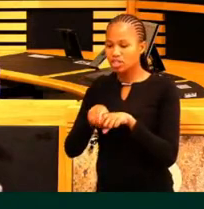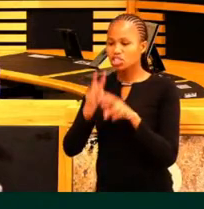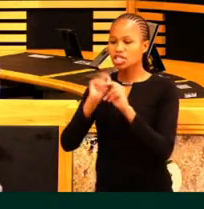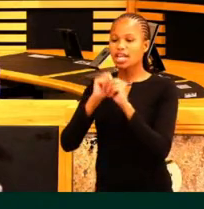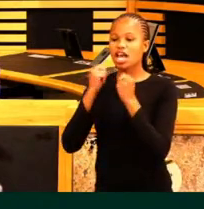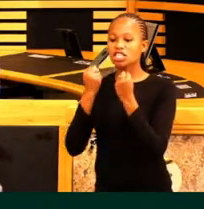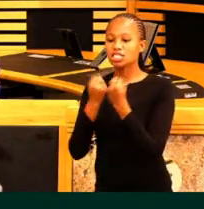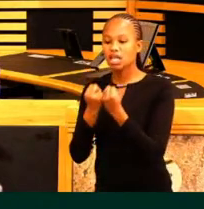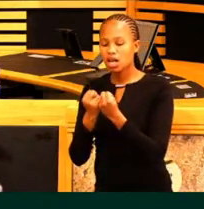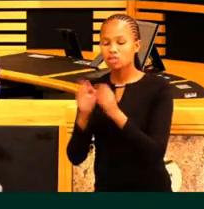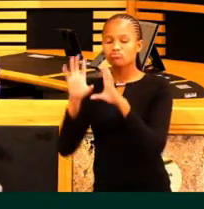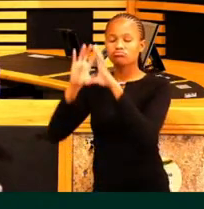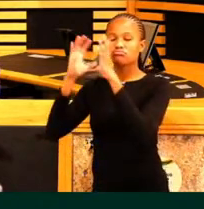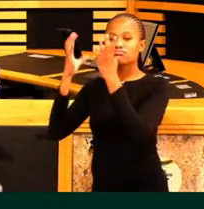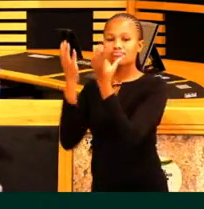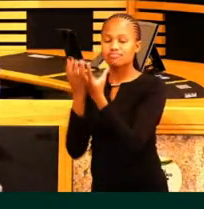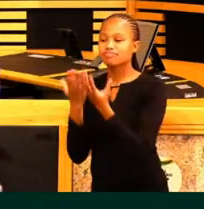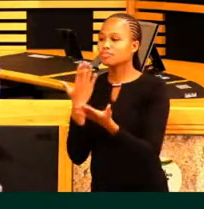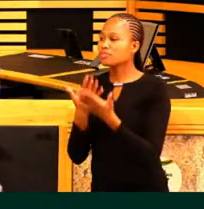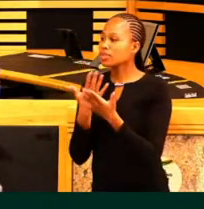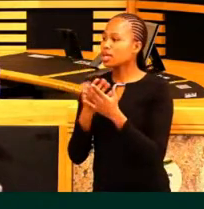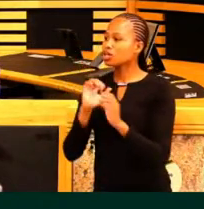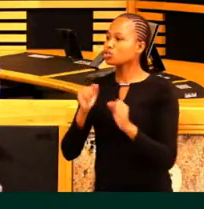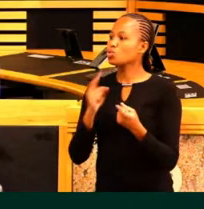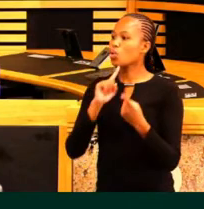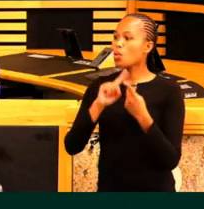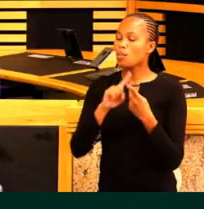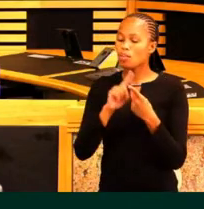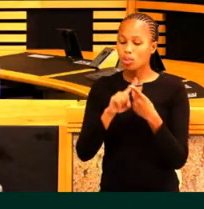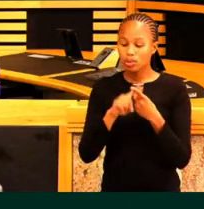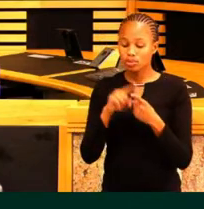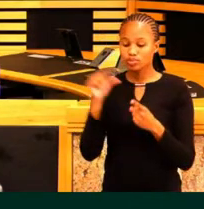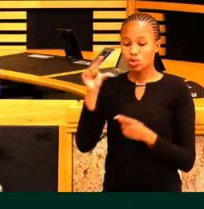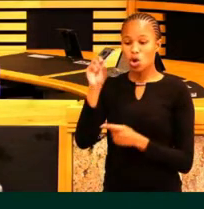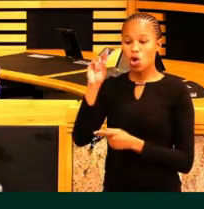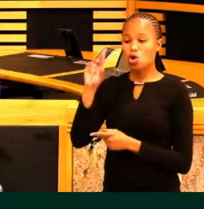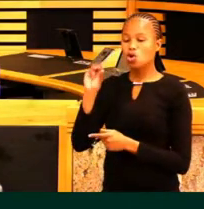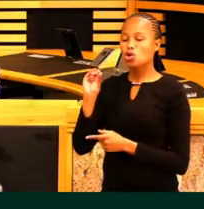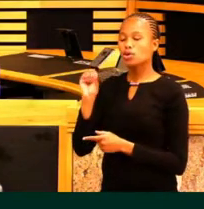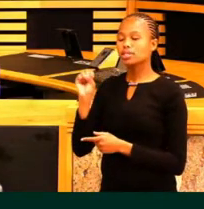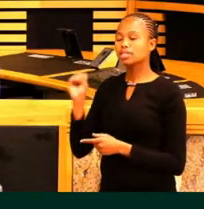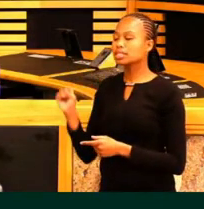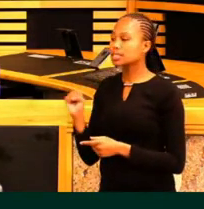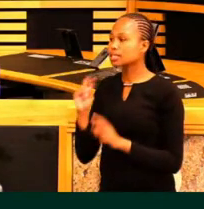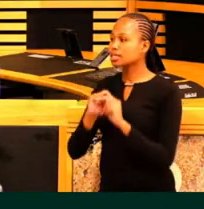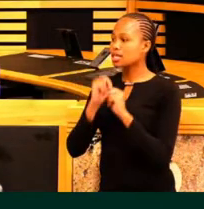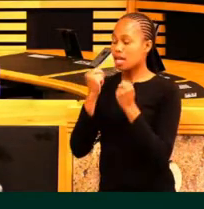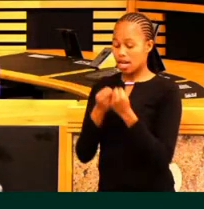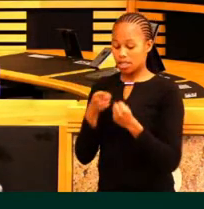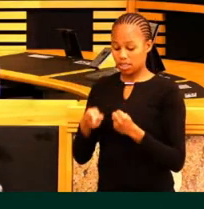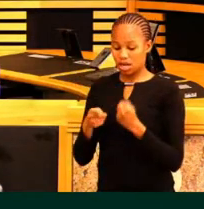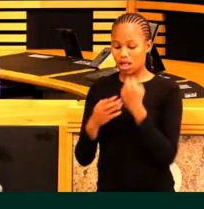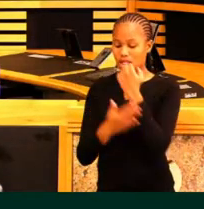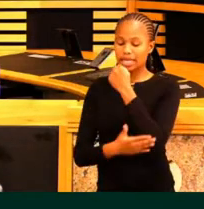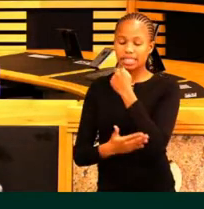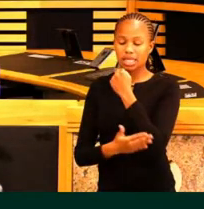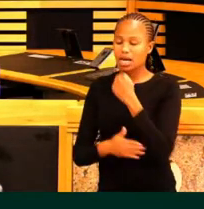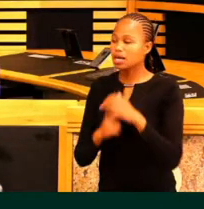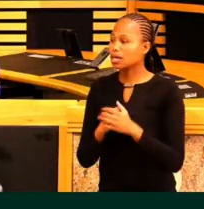globally and to contribute positively in that gross domestic product and the national fiscus of this country